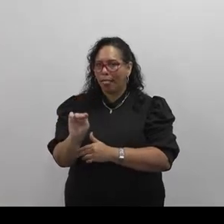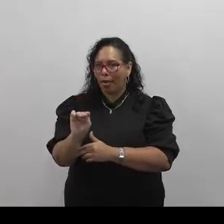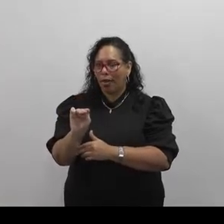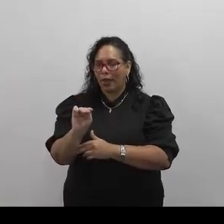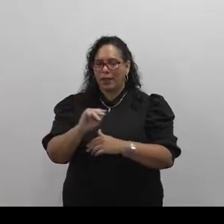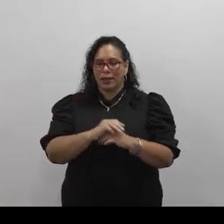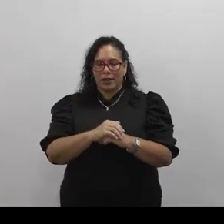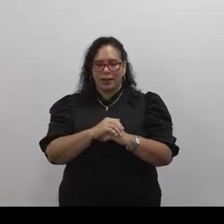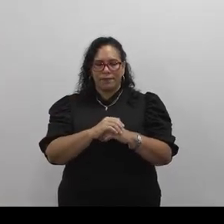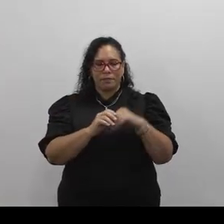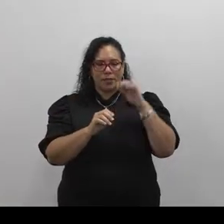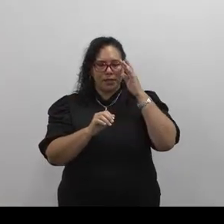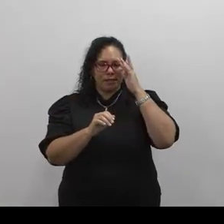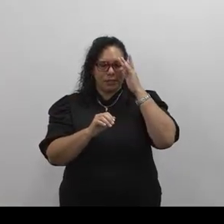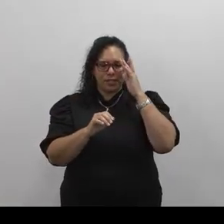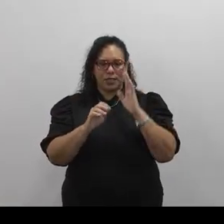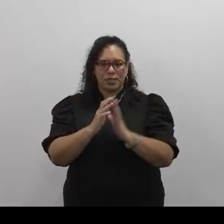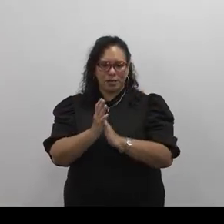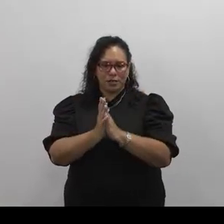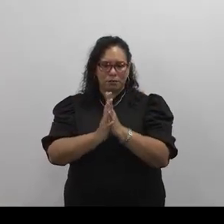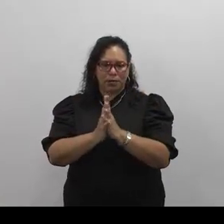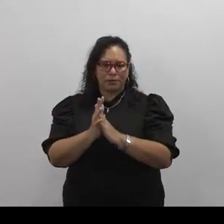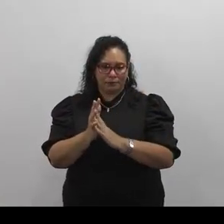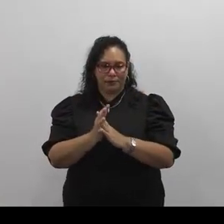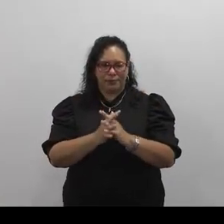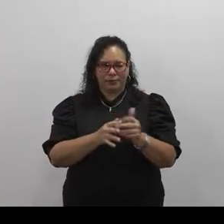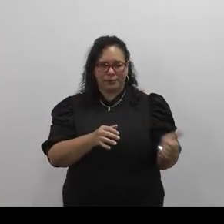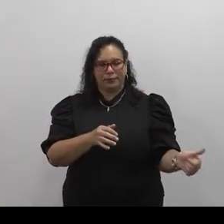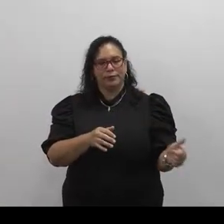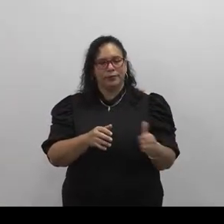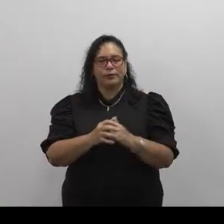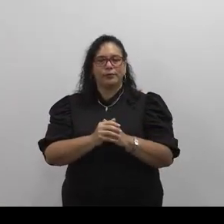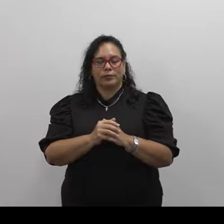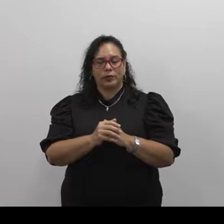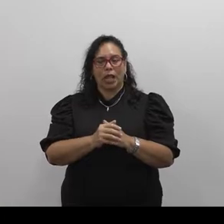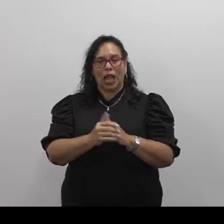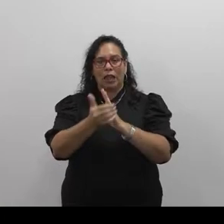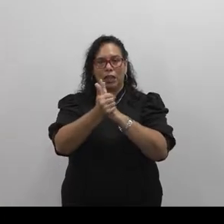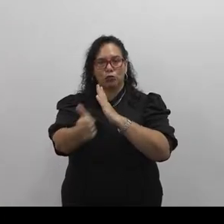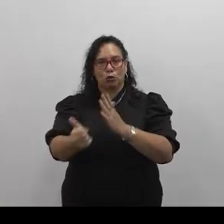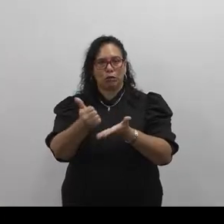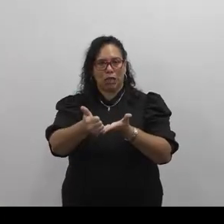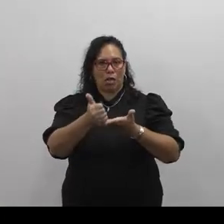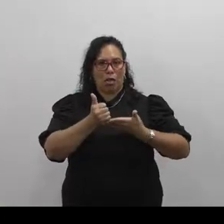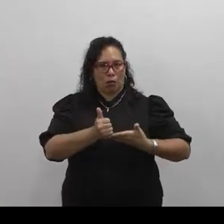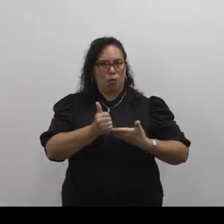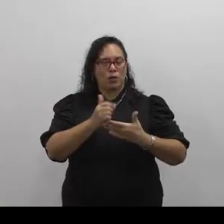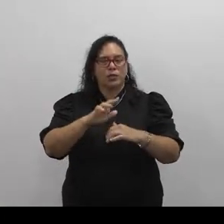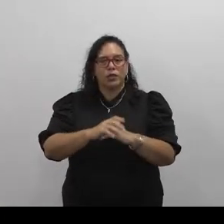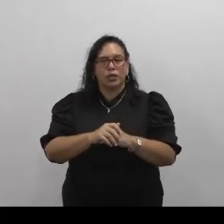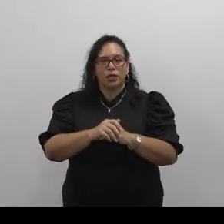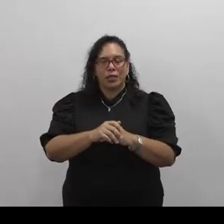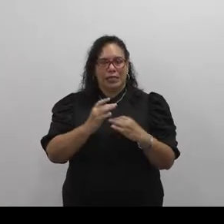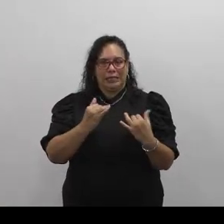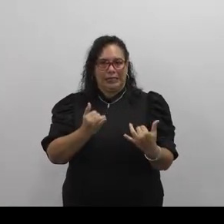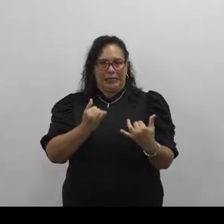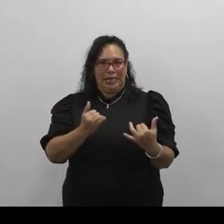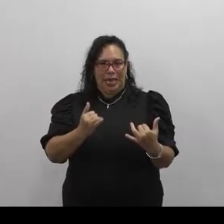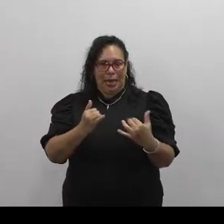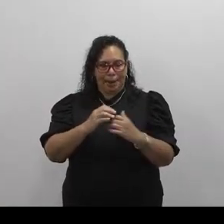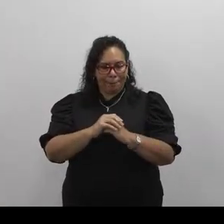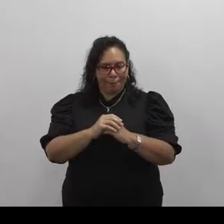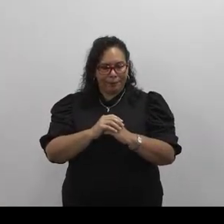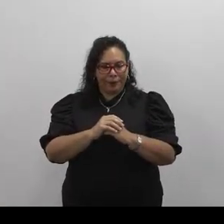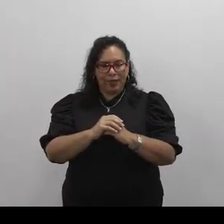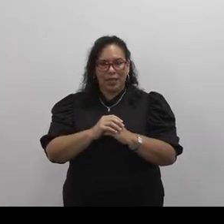of different individuals. So architects, engineers, industry experts to really help us get to where we are to date.